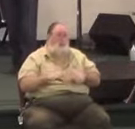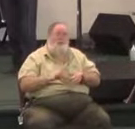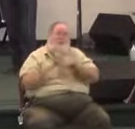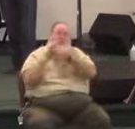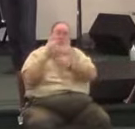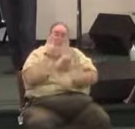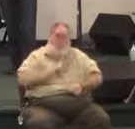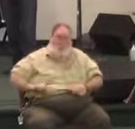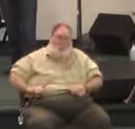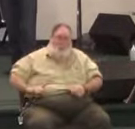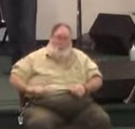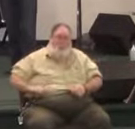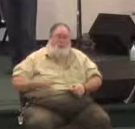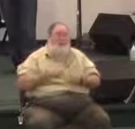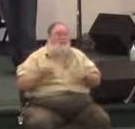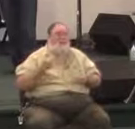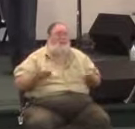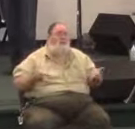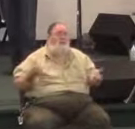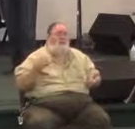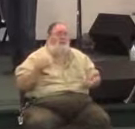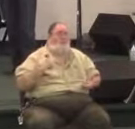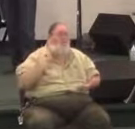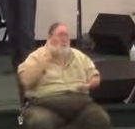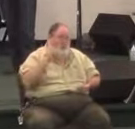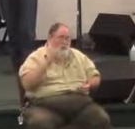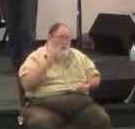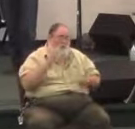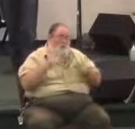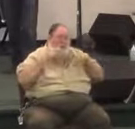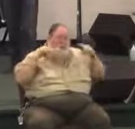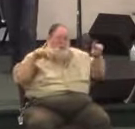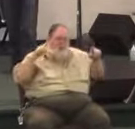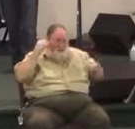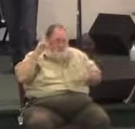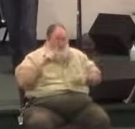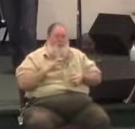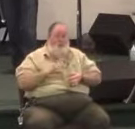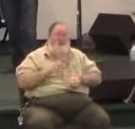And everything we set out to do will prosper if we keep Him first.